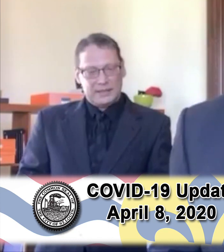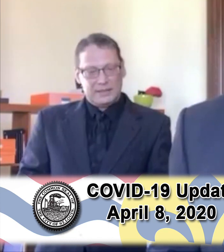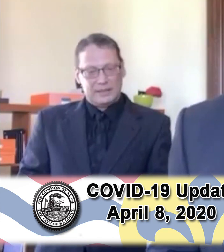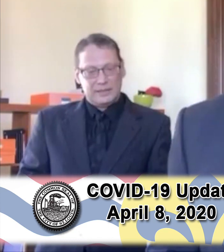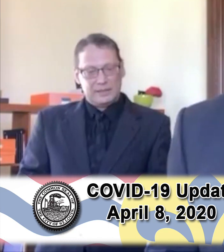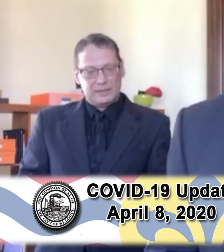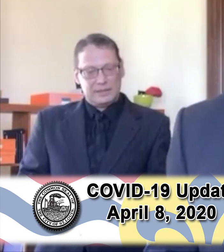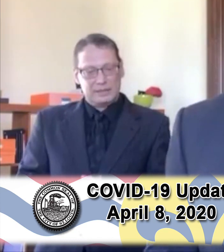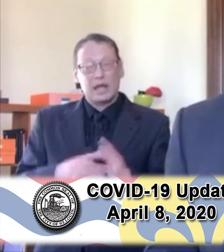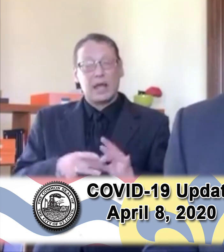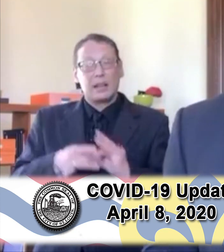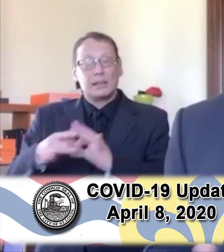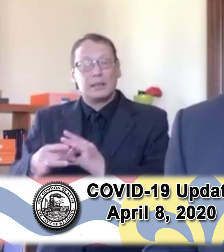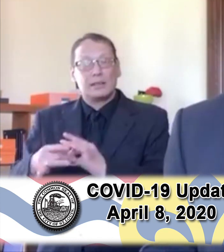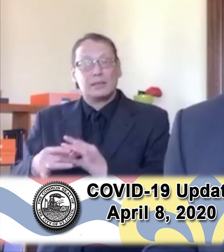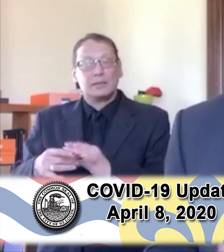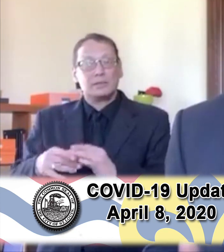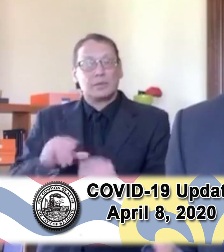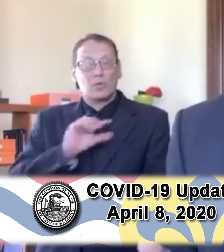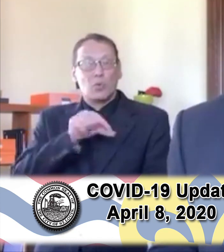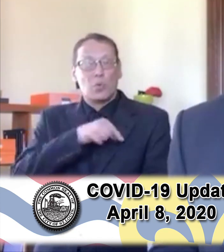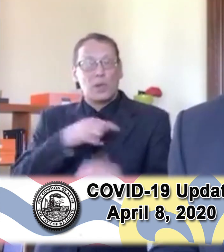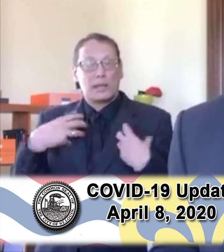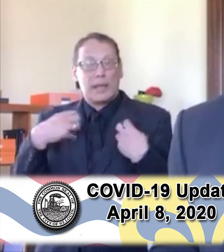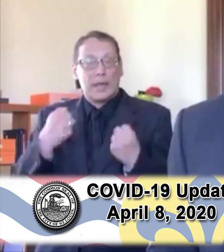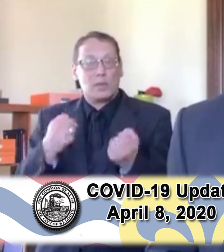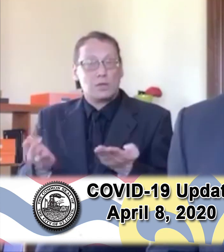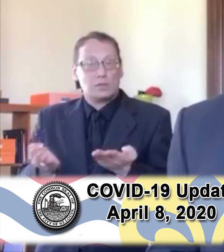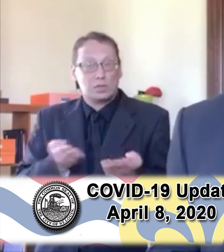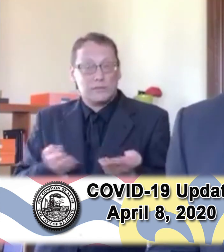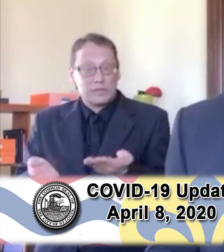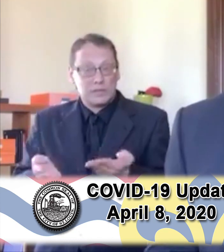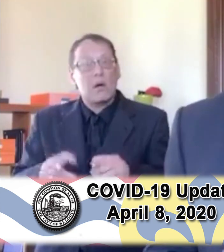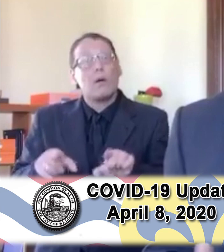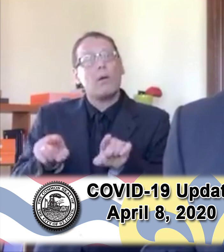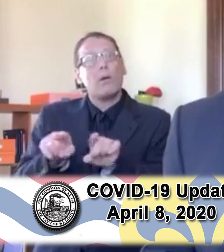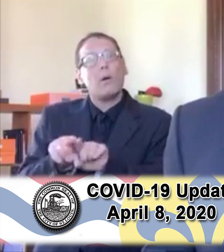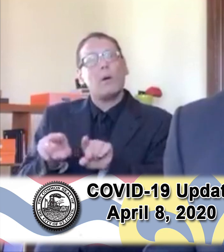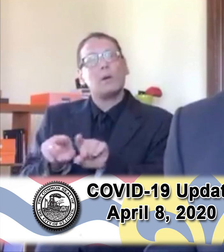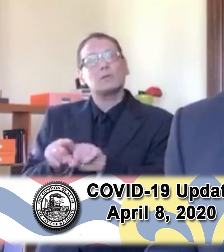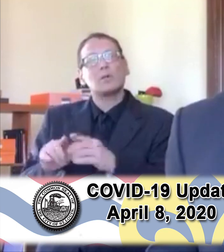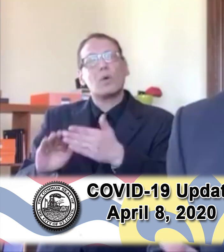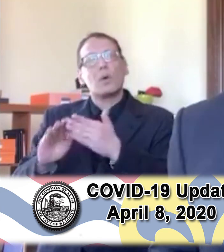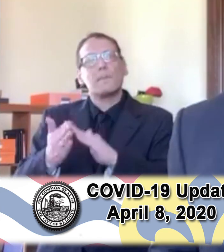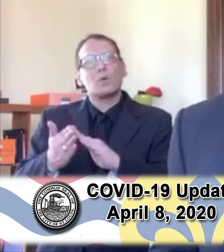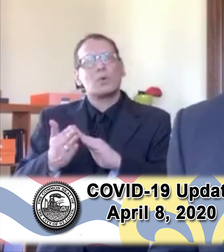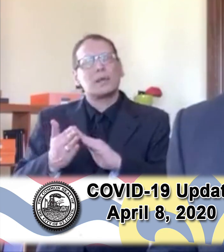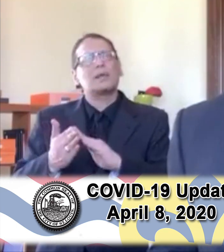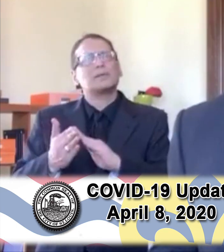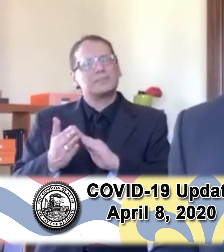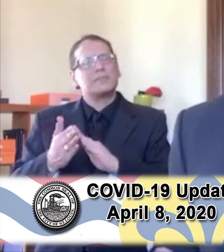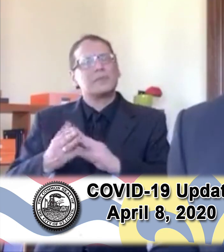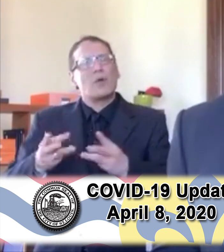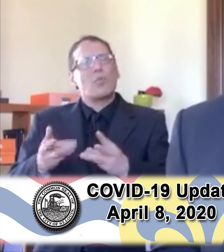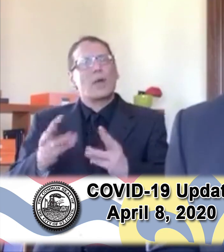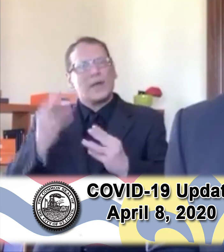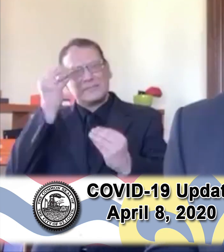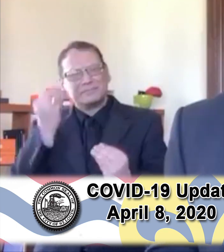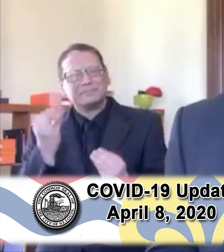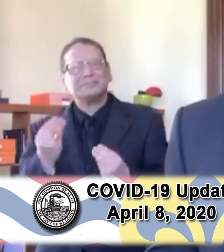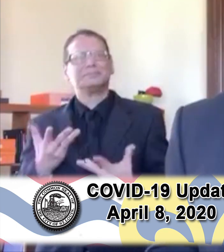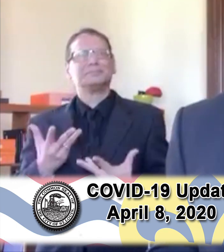to quality health and health-related services, but also need to give the community a platform, giving them a platform to let us know